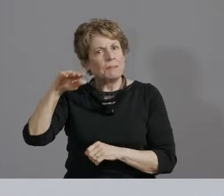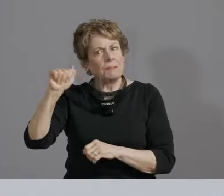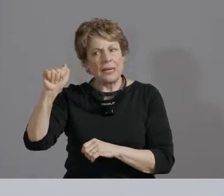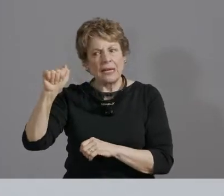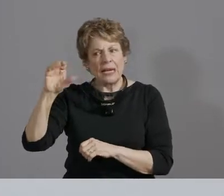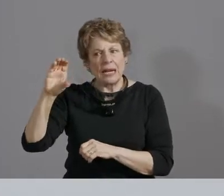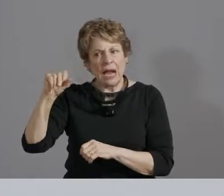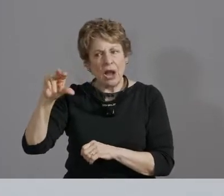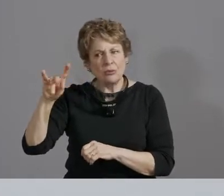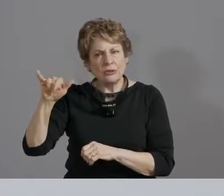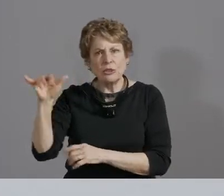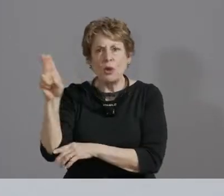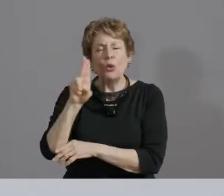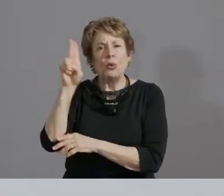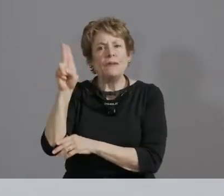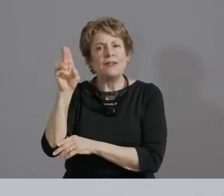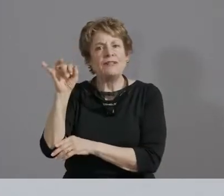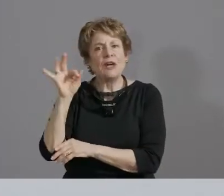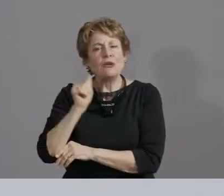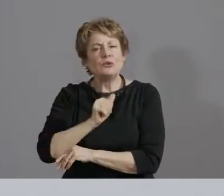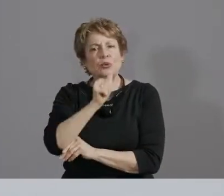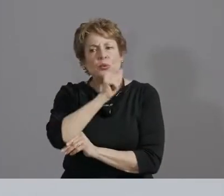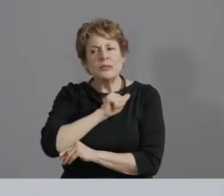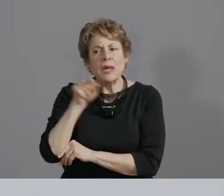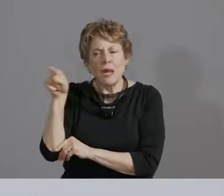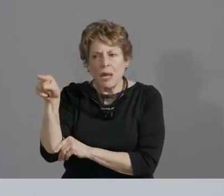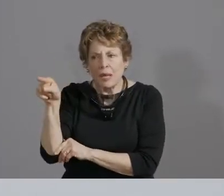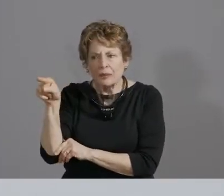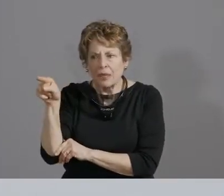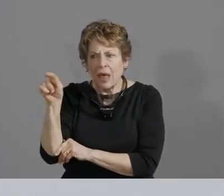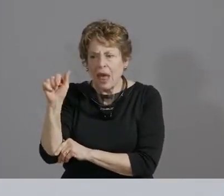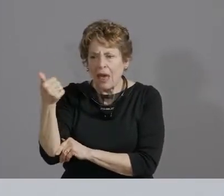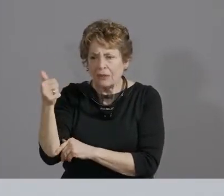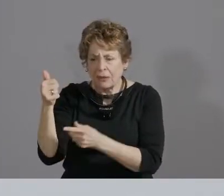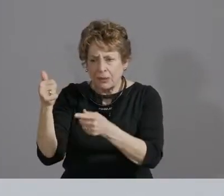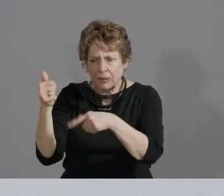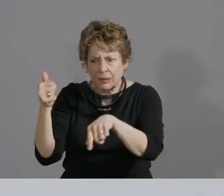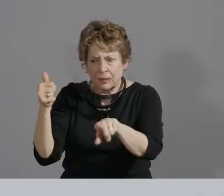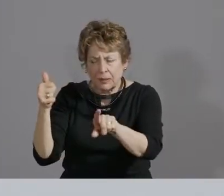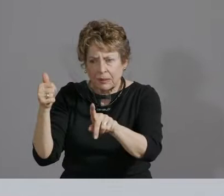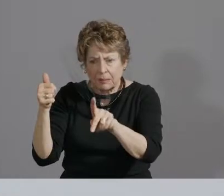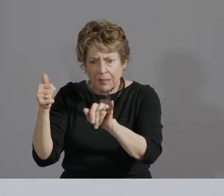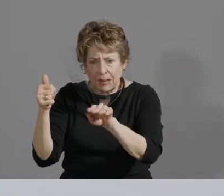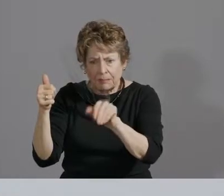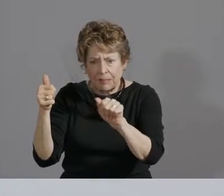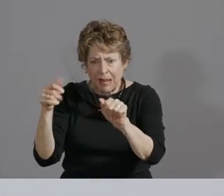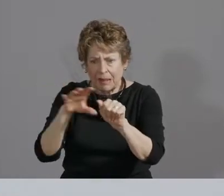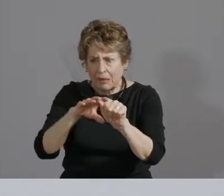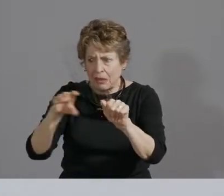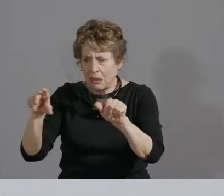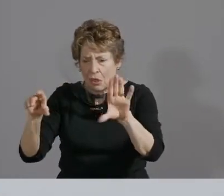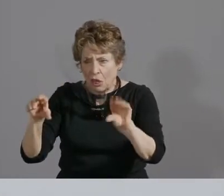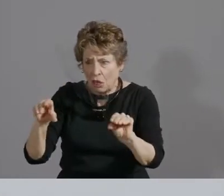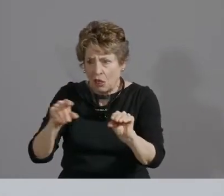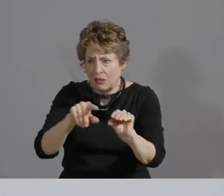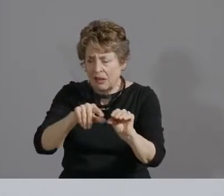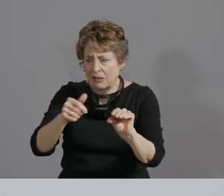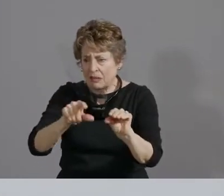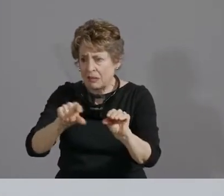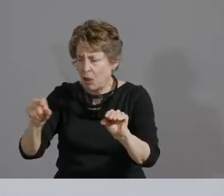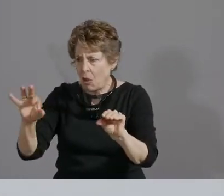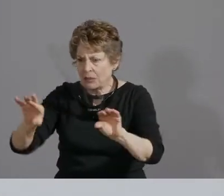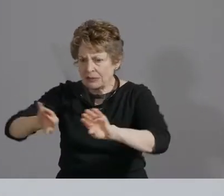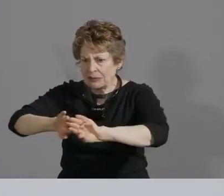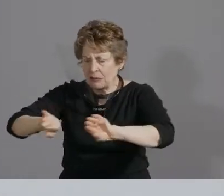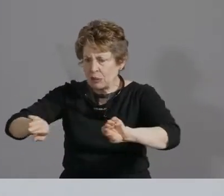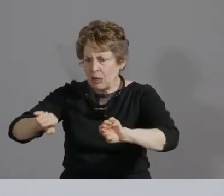reduce the allocation to everyone else in Pima County, or is that a separate allocation? So it will initially come